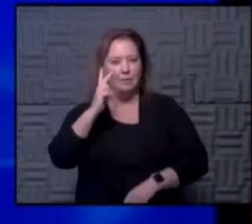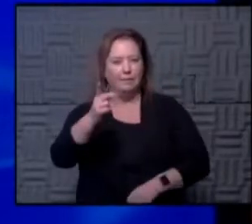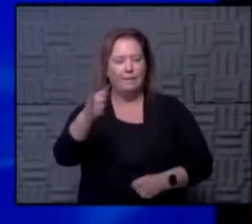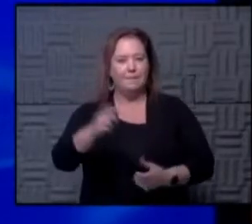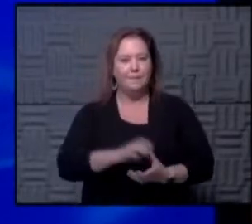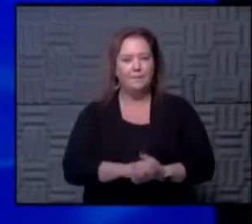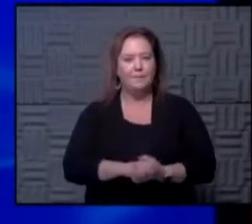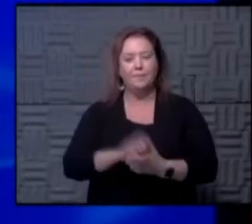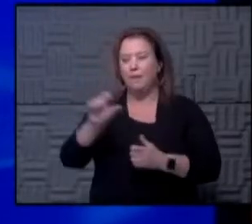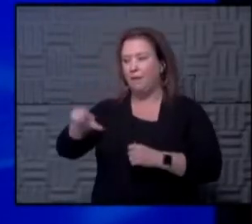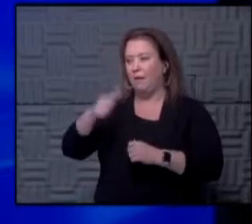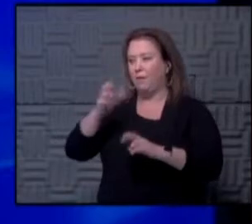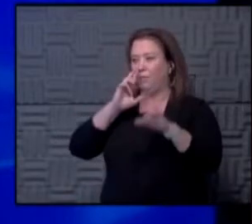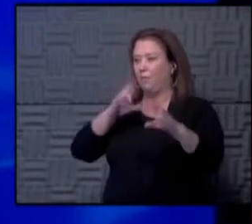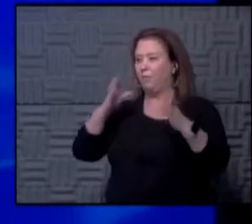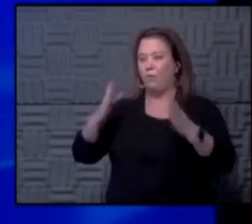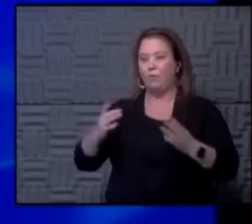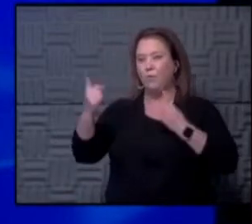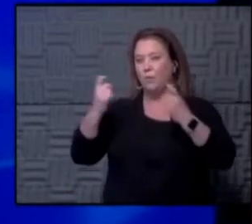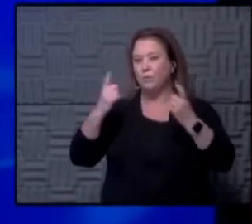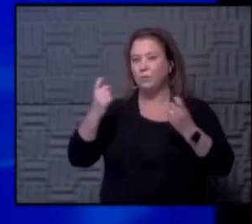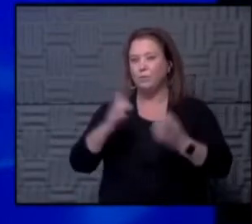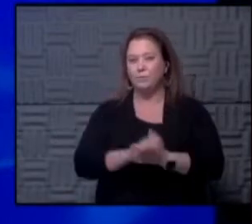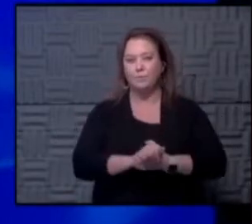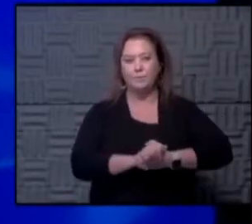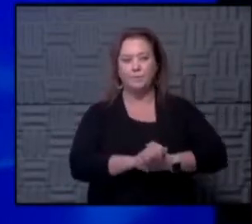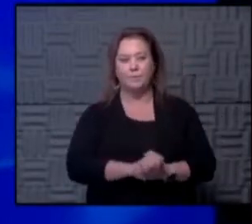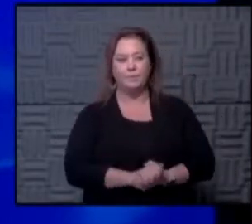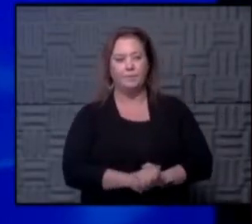Any other reporter questions?